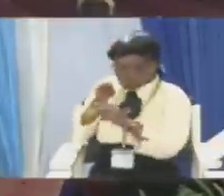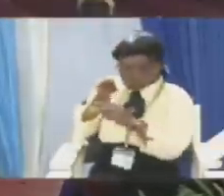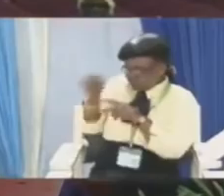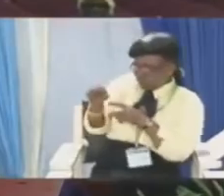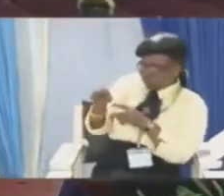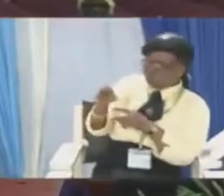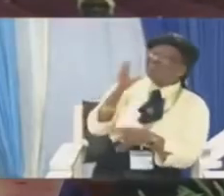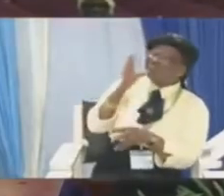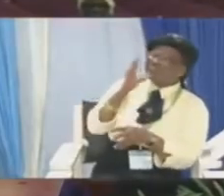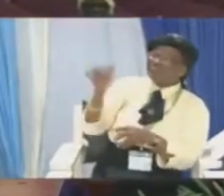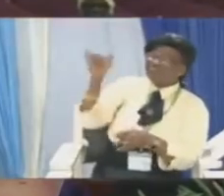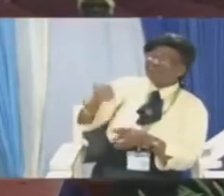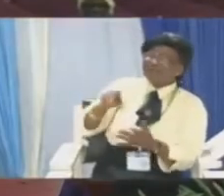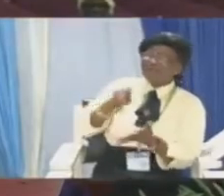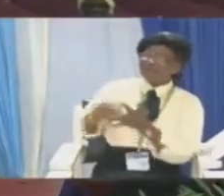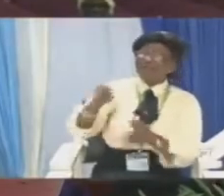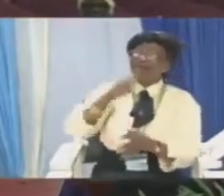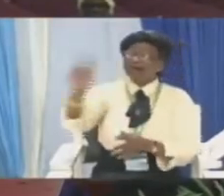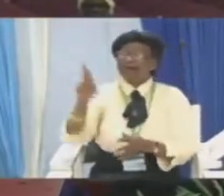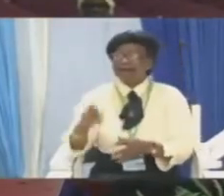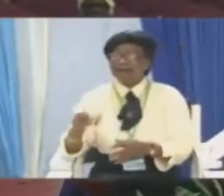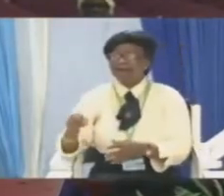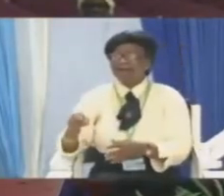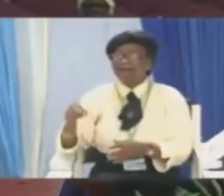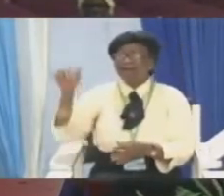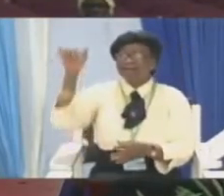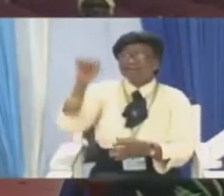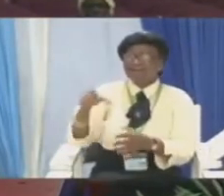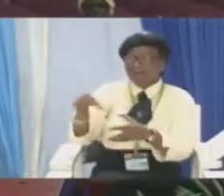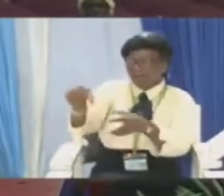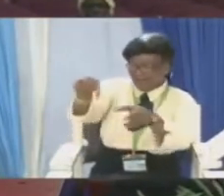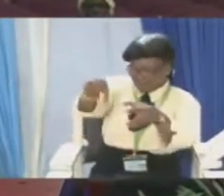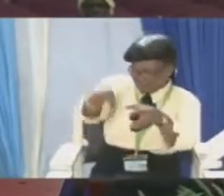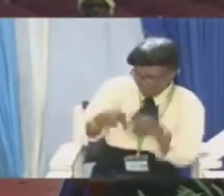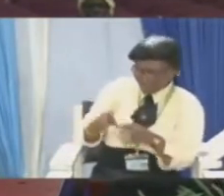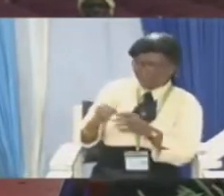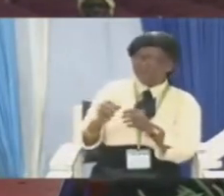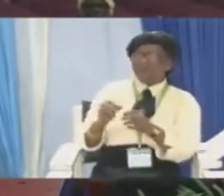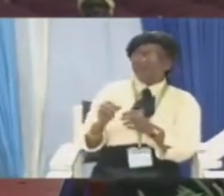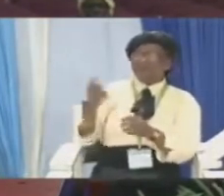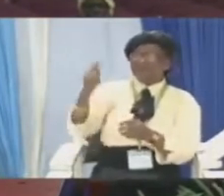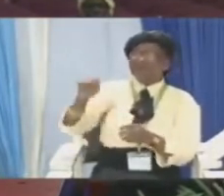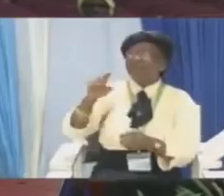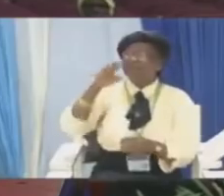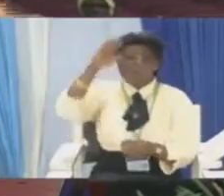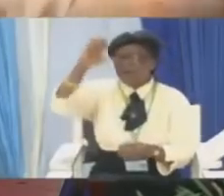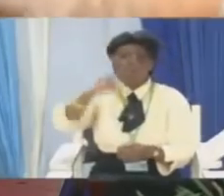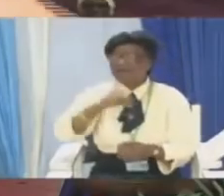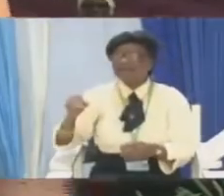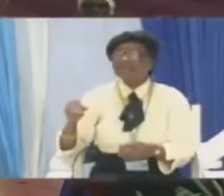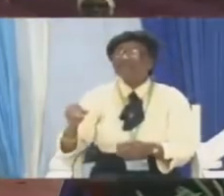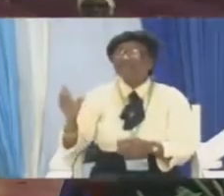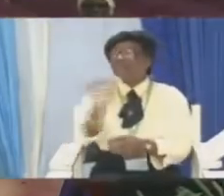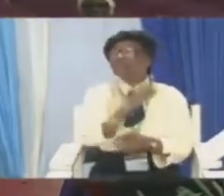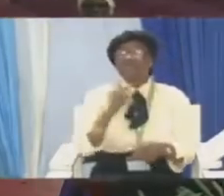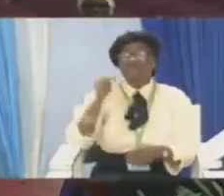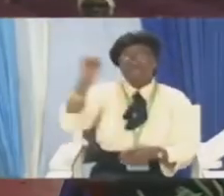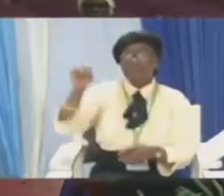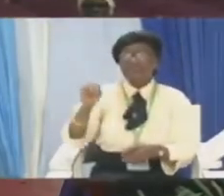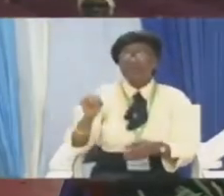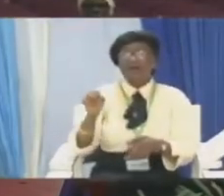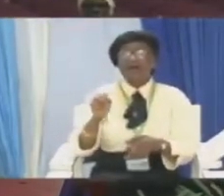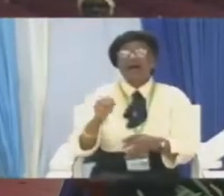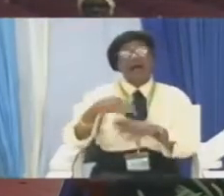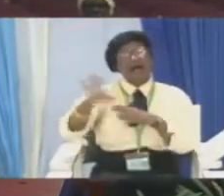her. And then they kidnapped the man. They took him away, the husband. Look at that boy. He's